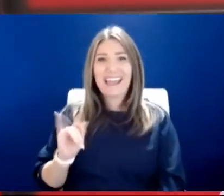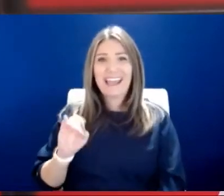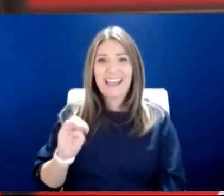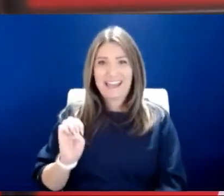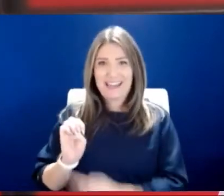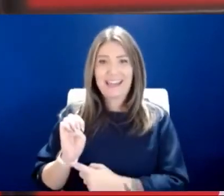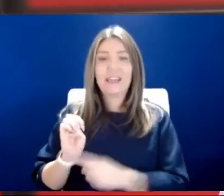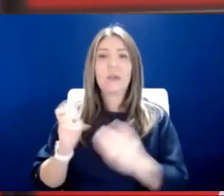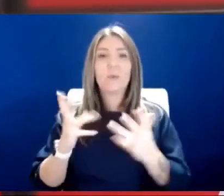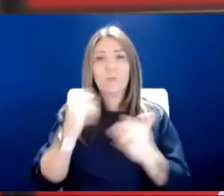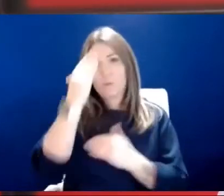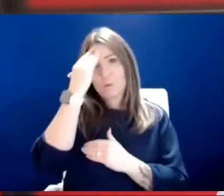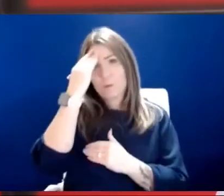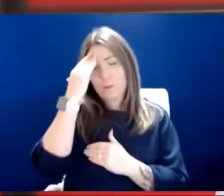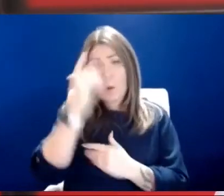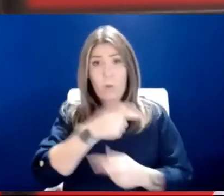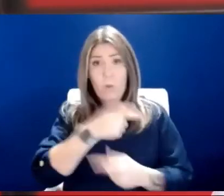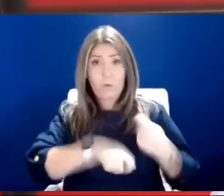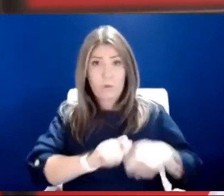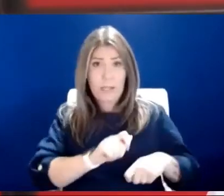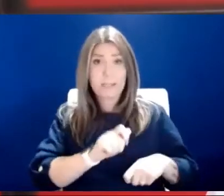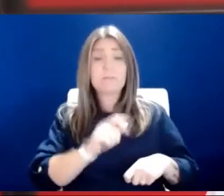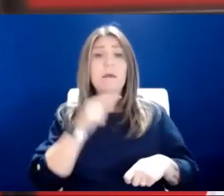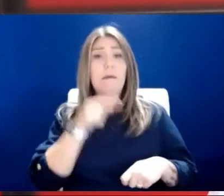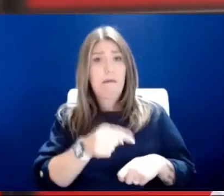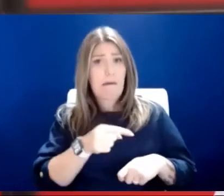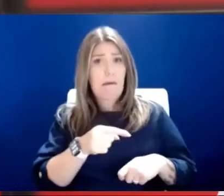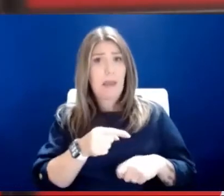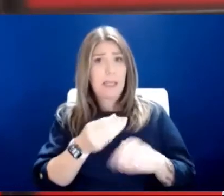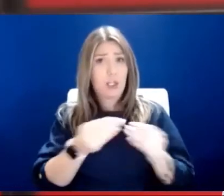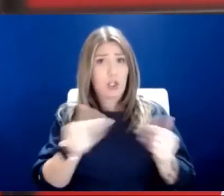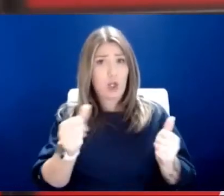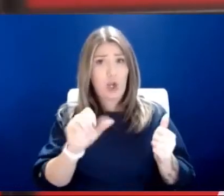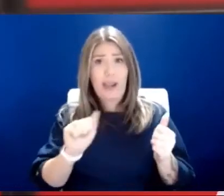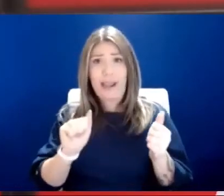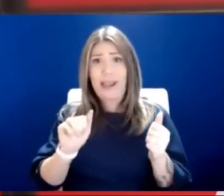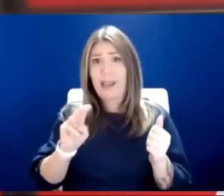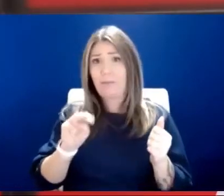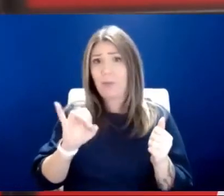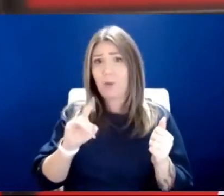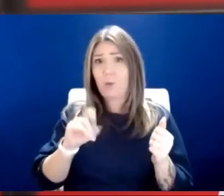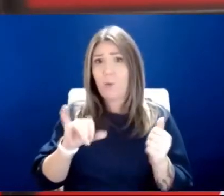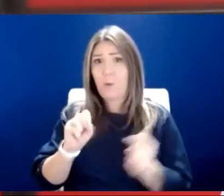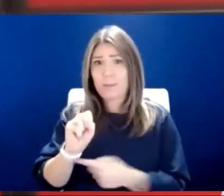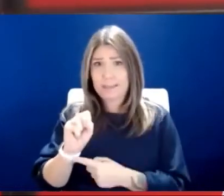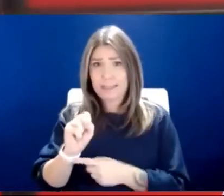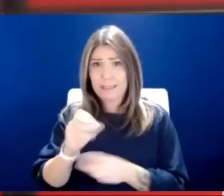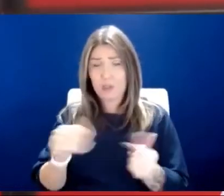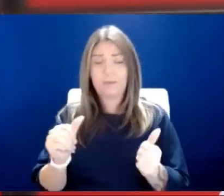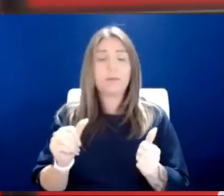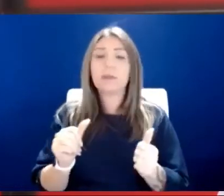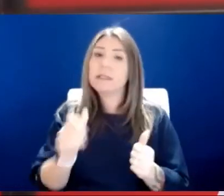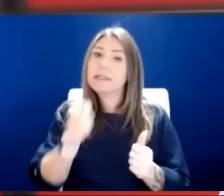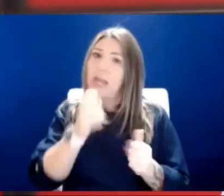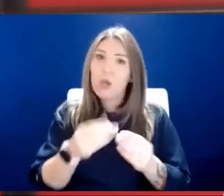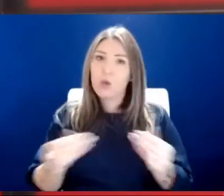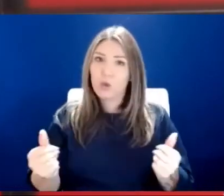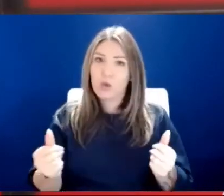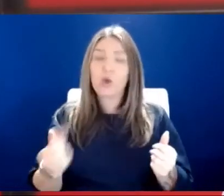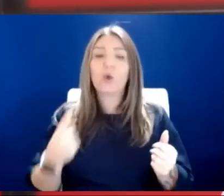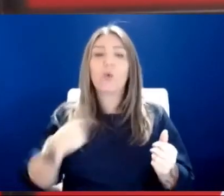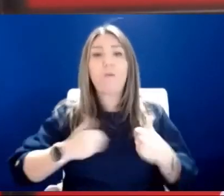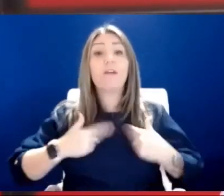Gary got cured his amyloidosis. Katie, amyloidosis was not cured. We have the treatment